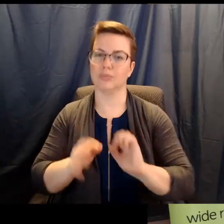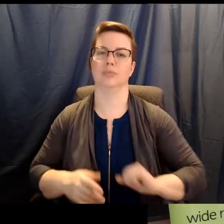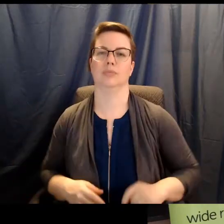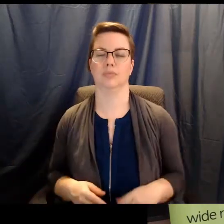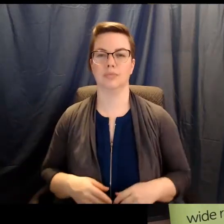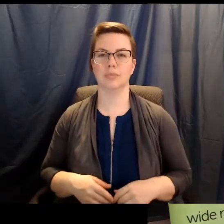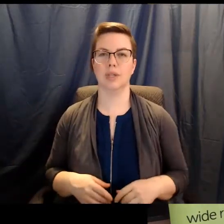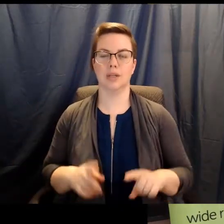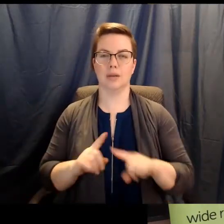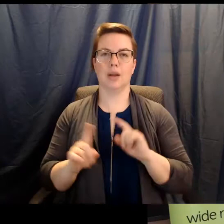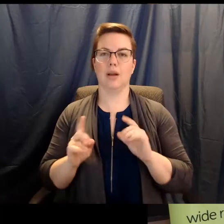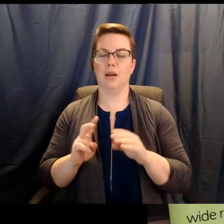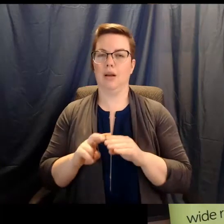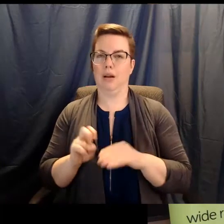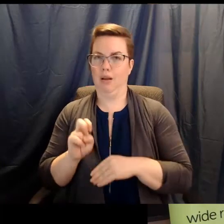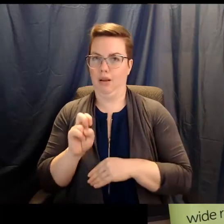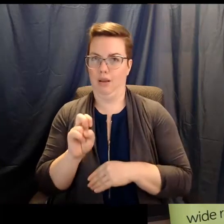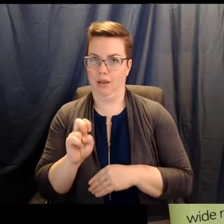too fast here, shall we?